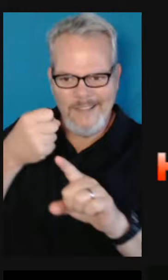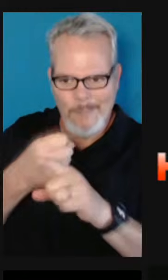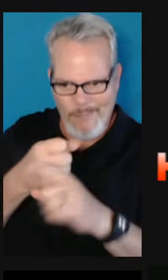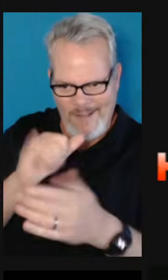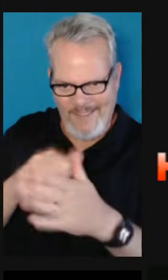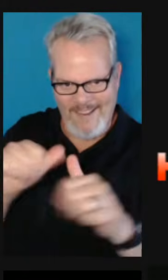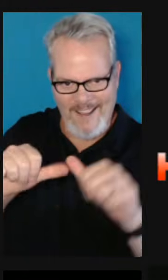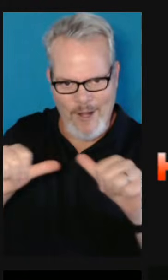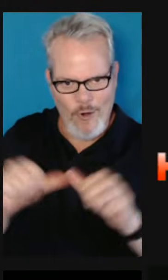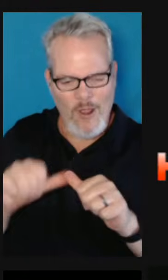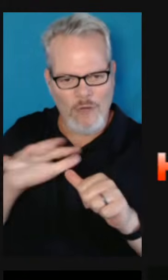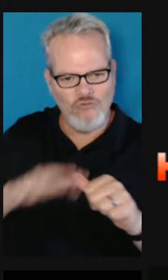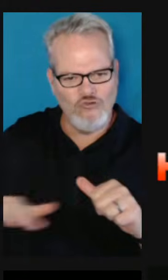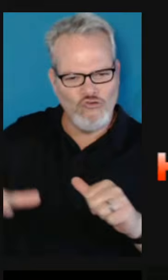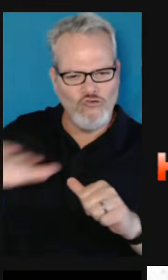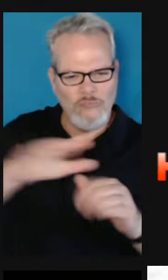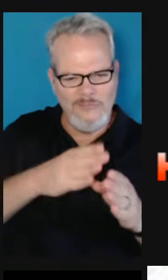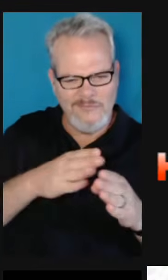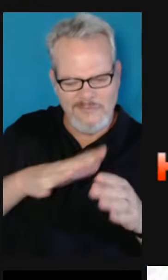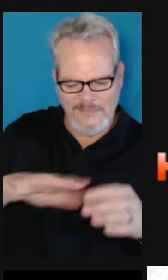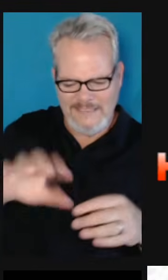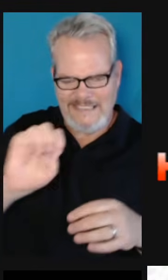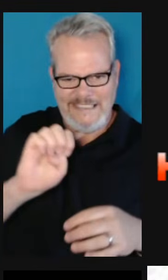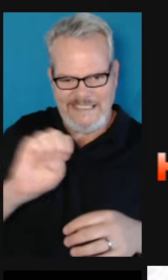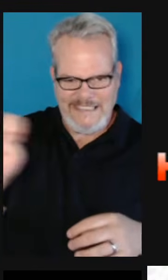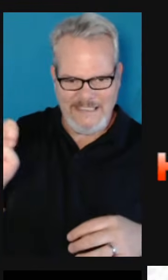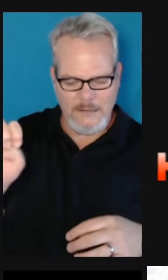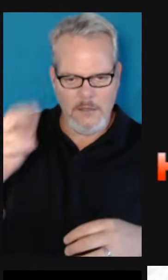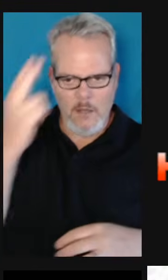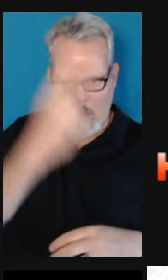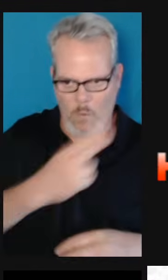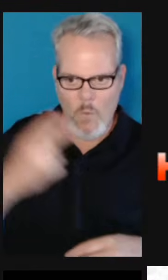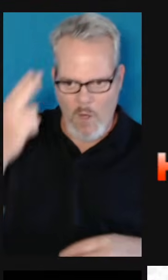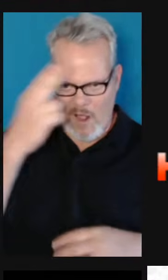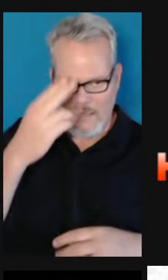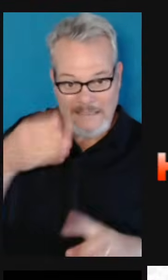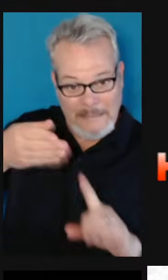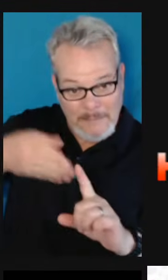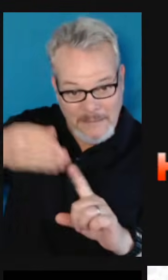Kīlauea over East Hawaii and the district of Puna in particular, as you can see there.